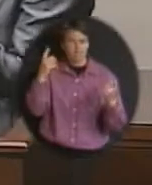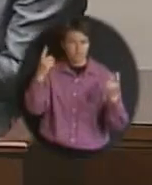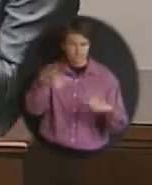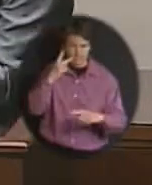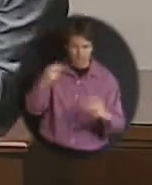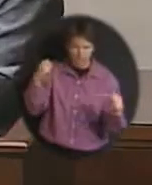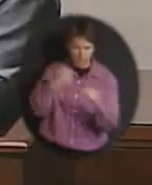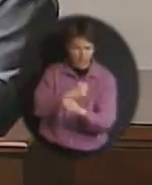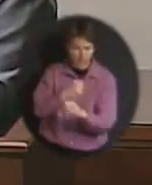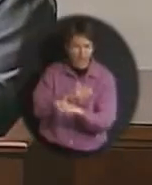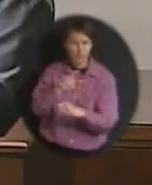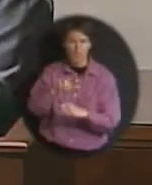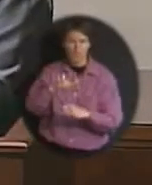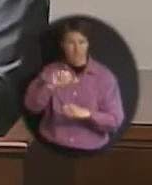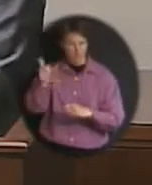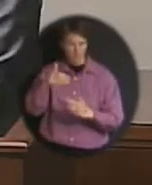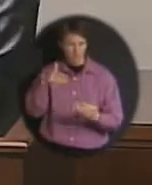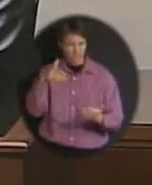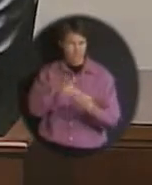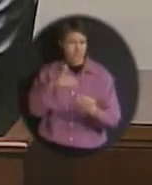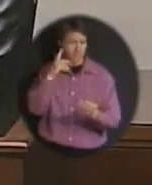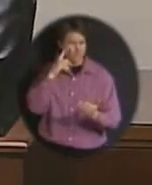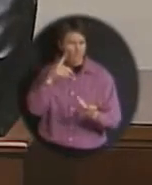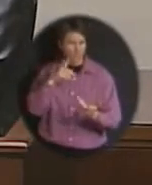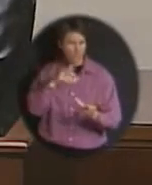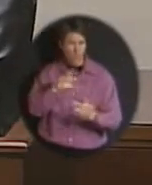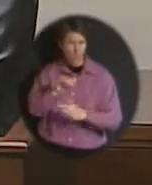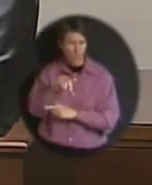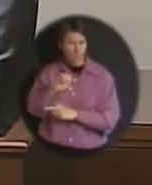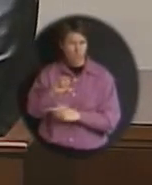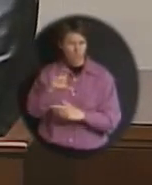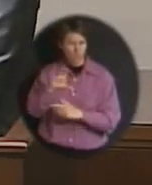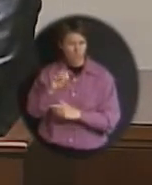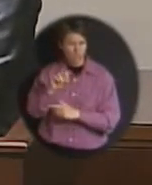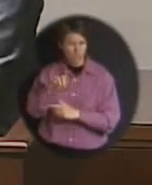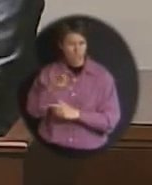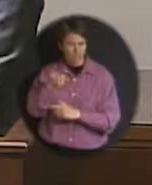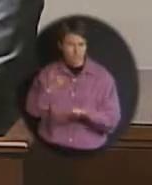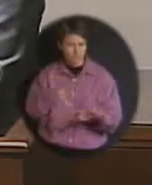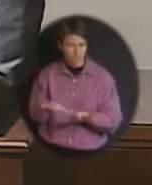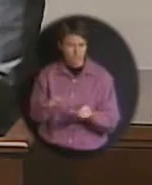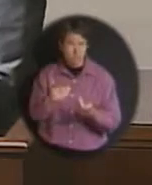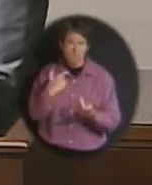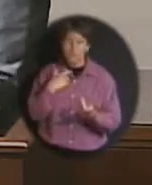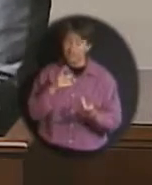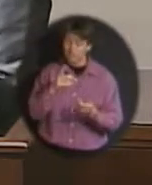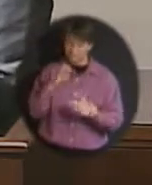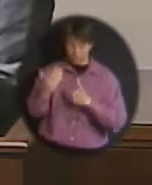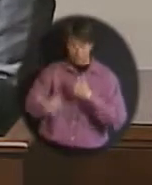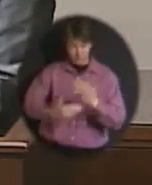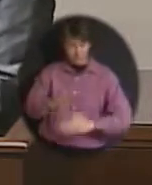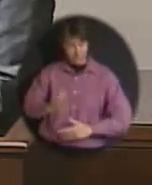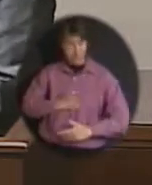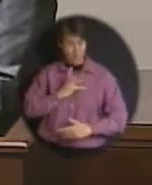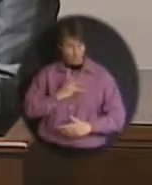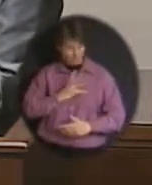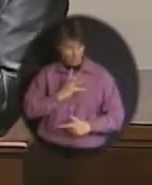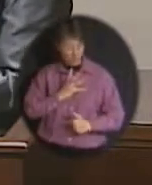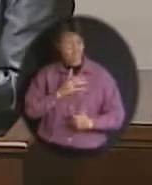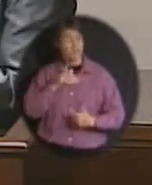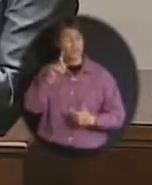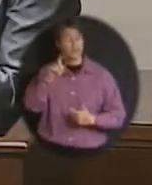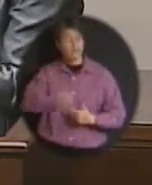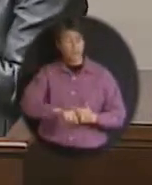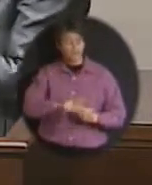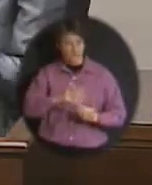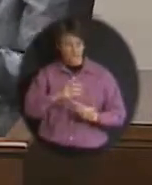other violations of a student code of conduct. So the process is pretty formal. We need to kind of formalize that in writing, be able to share that process